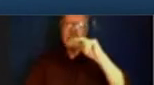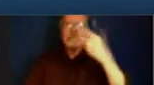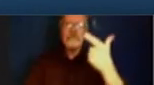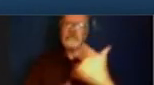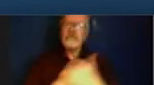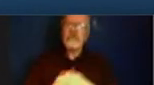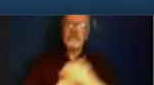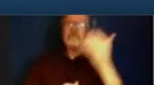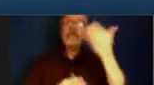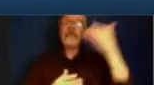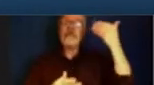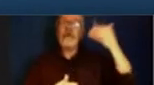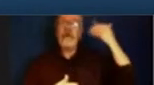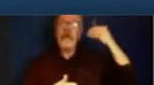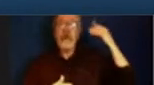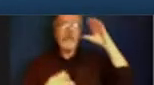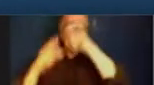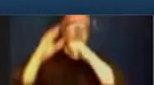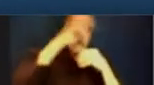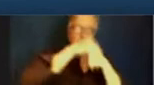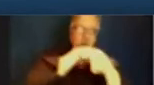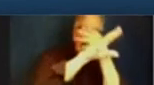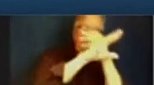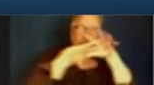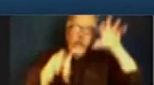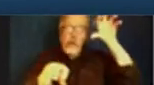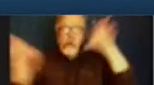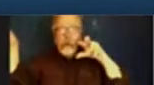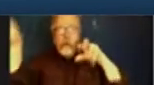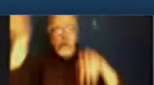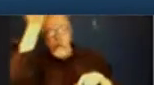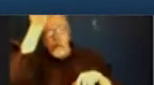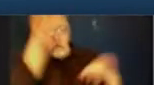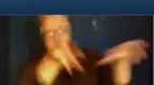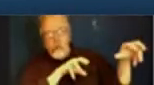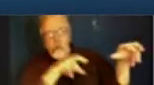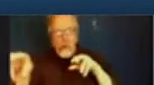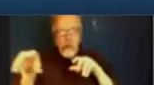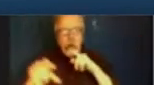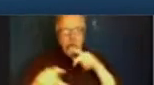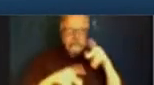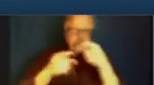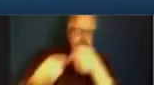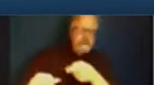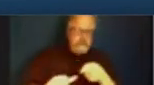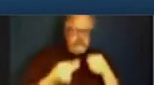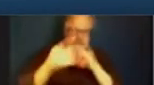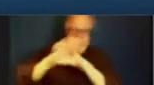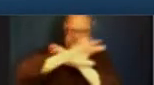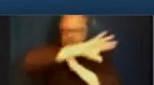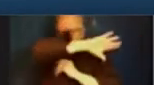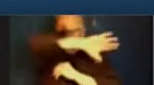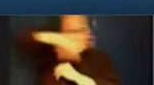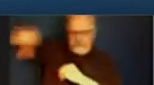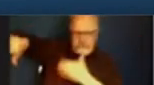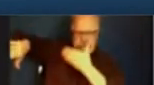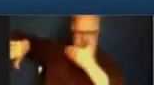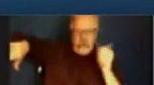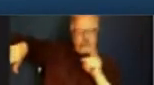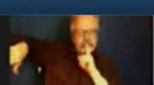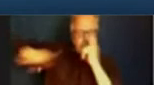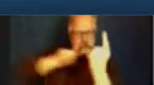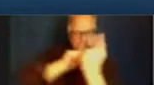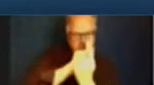to continue learning loss that has had some inequity as well associated with it. So this is why we are focused so intensely